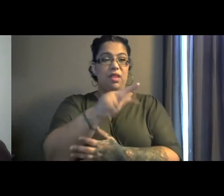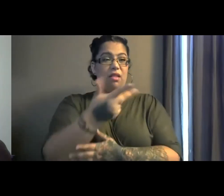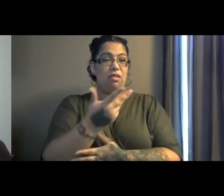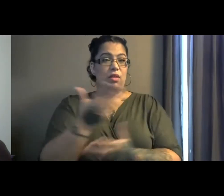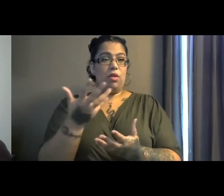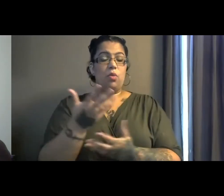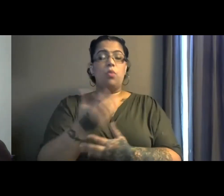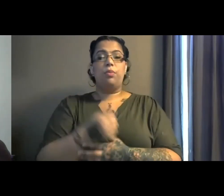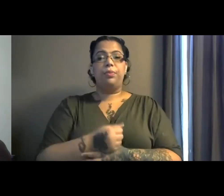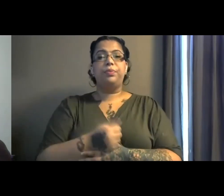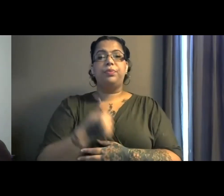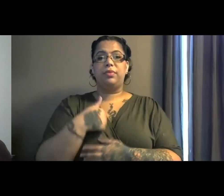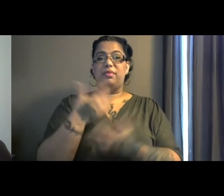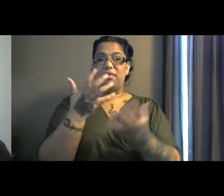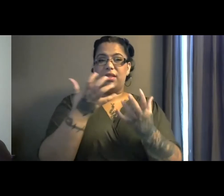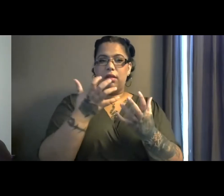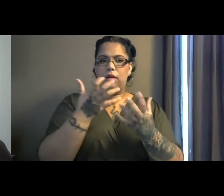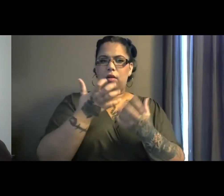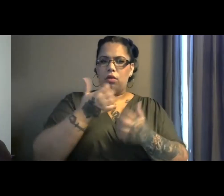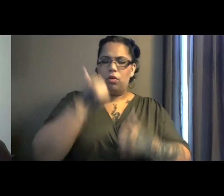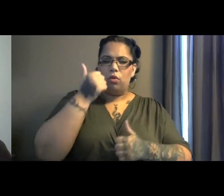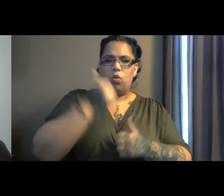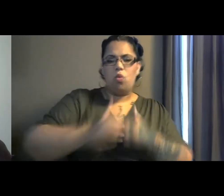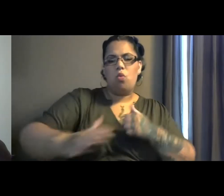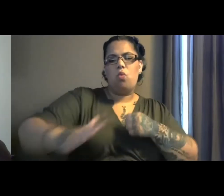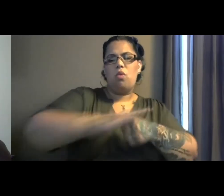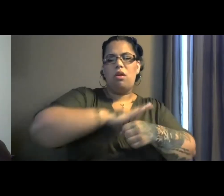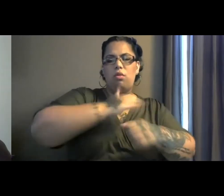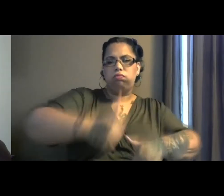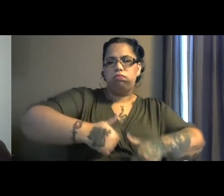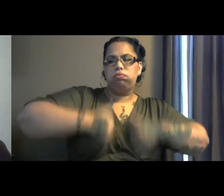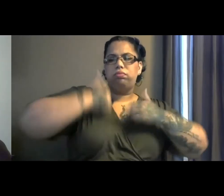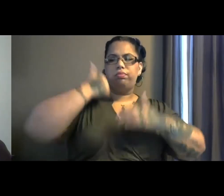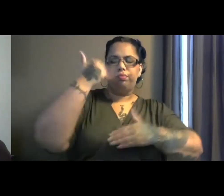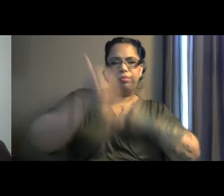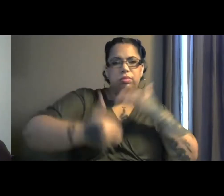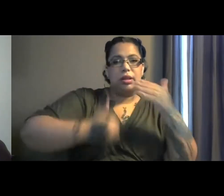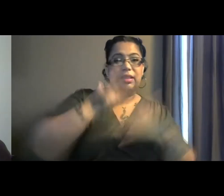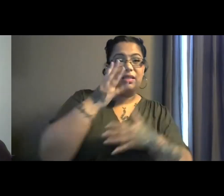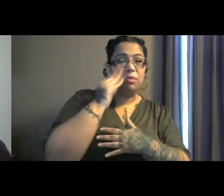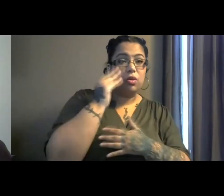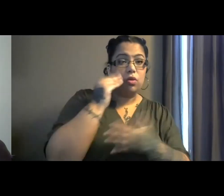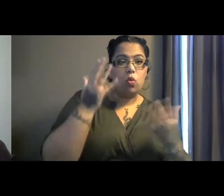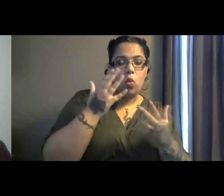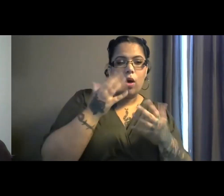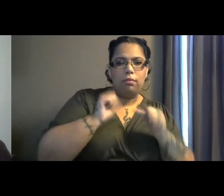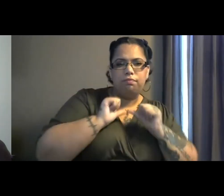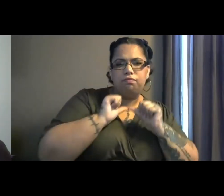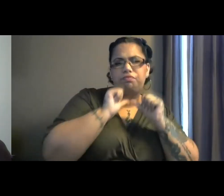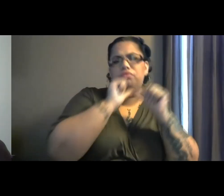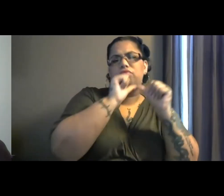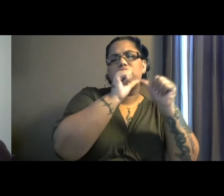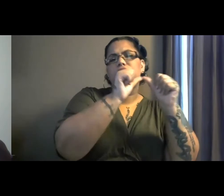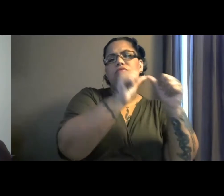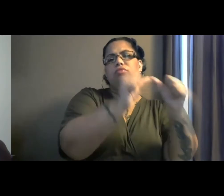the whole life process to be an experience of constant joy, continuous